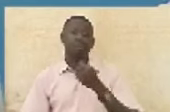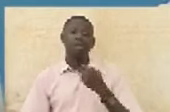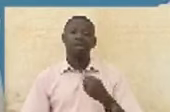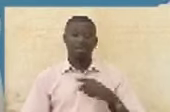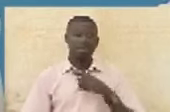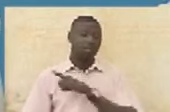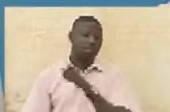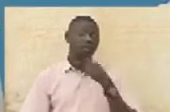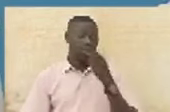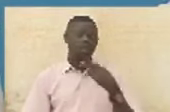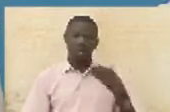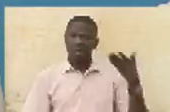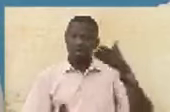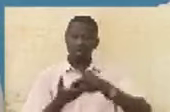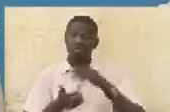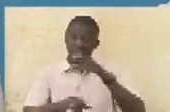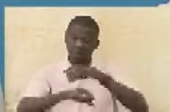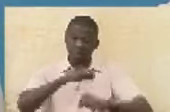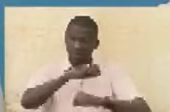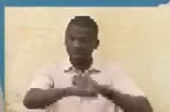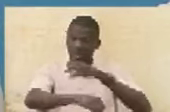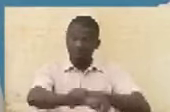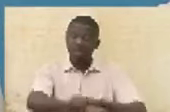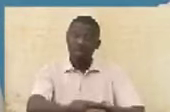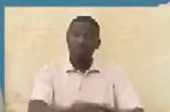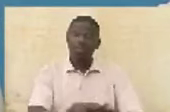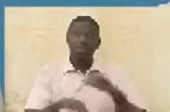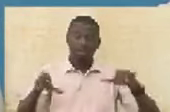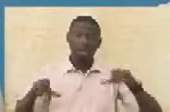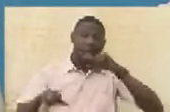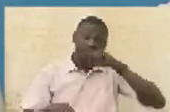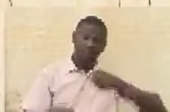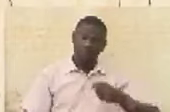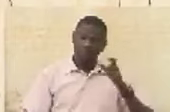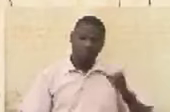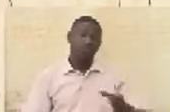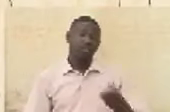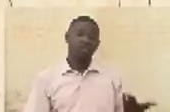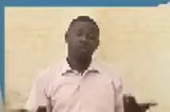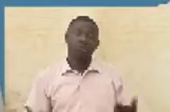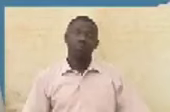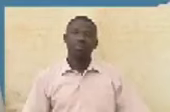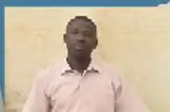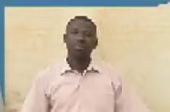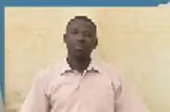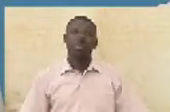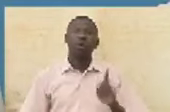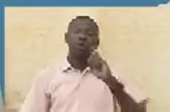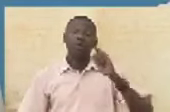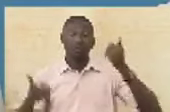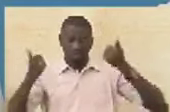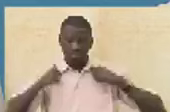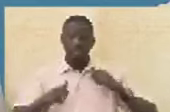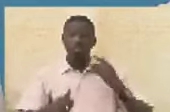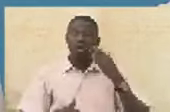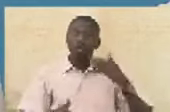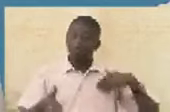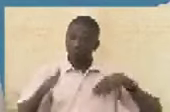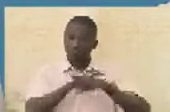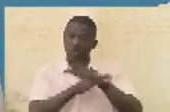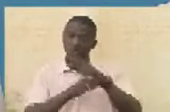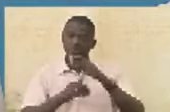said they are there to catch witches. And what happened when they went to his house? Munena tana ke birida tala bungo